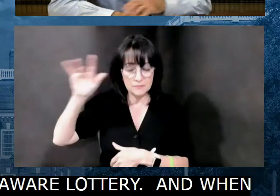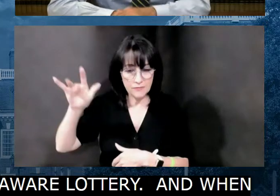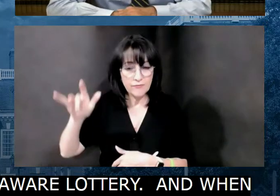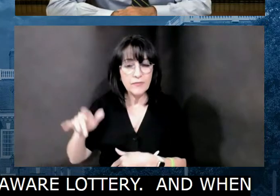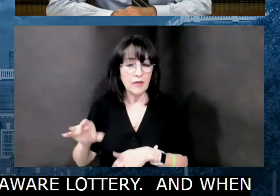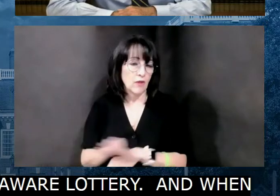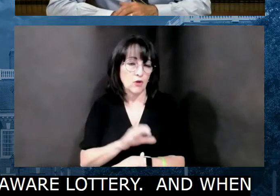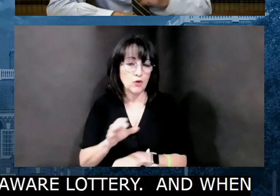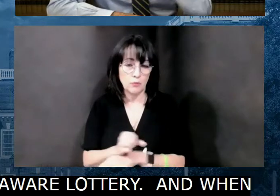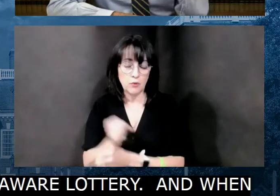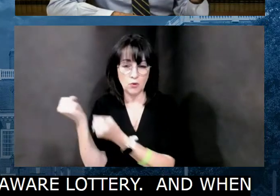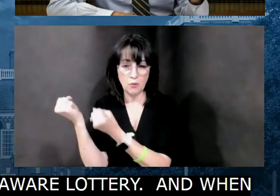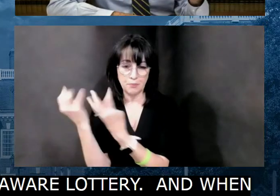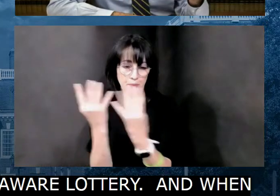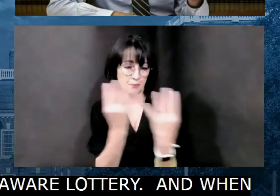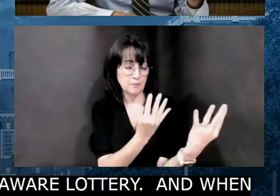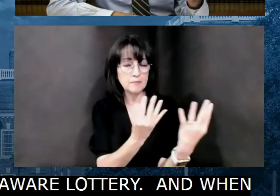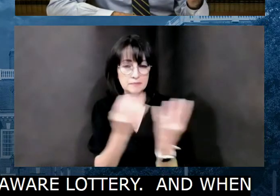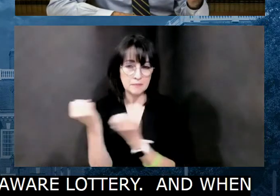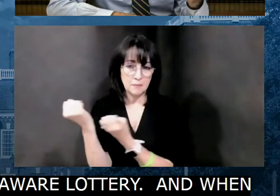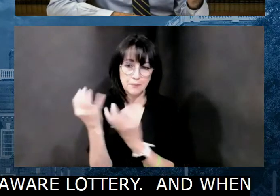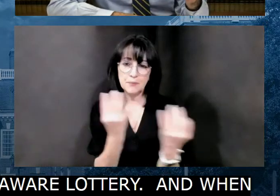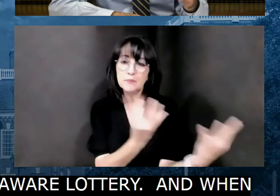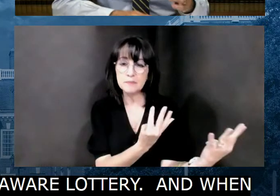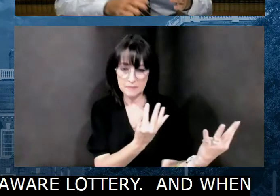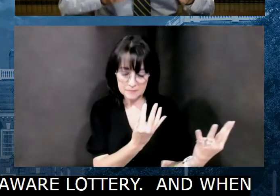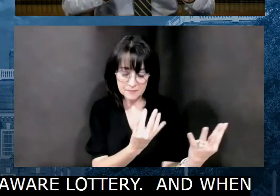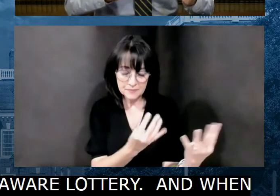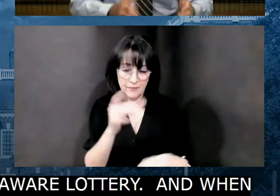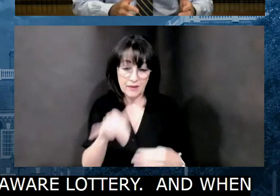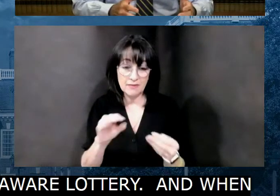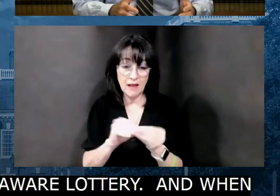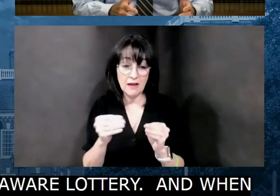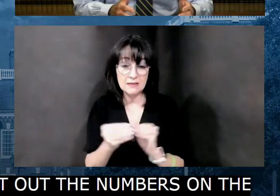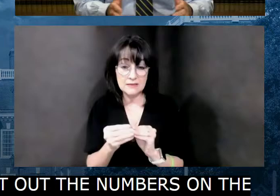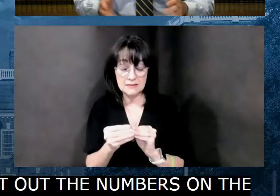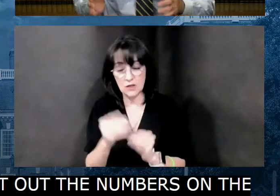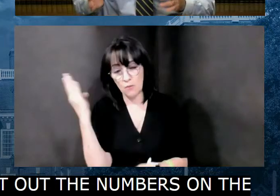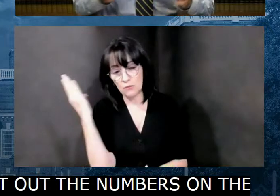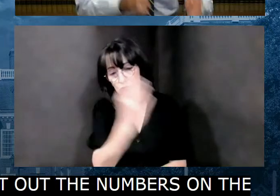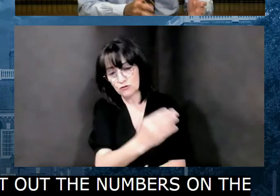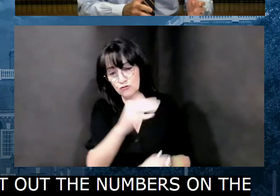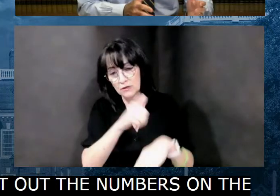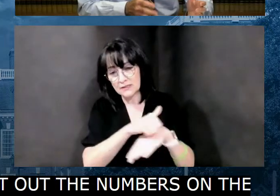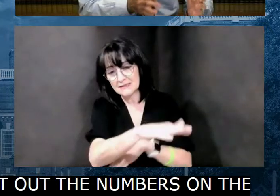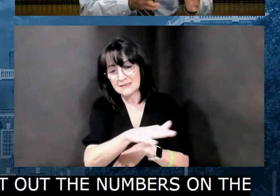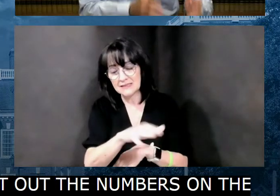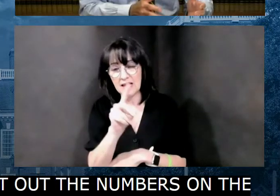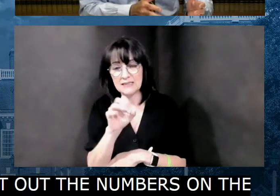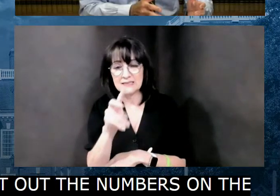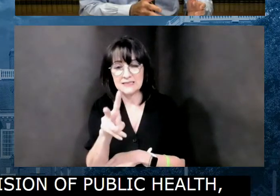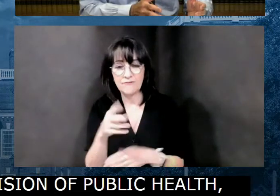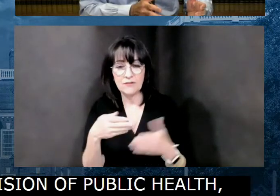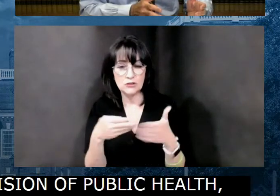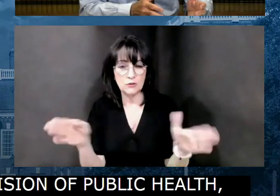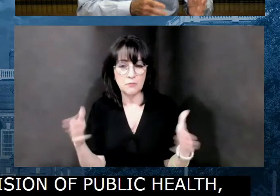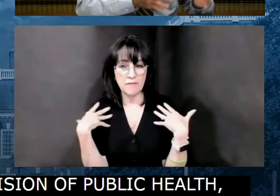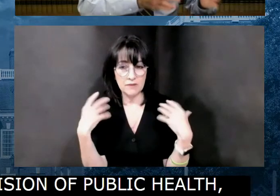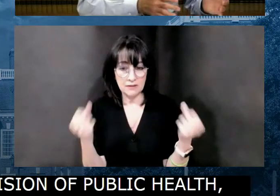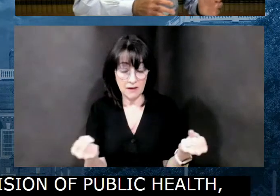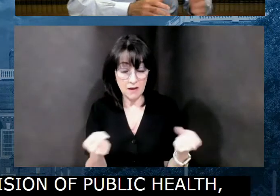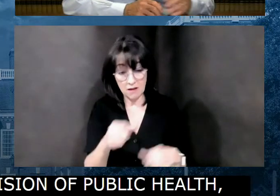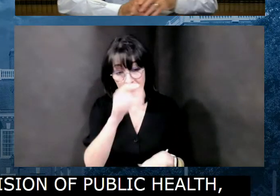numbers on the machine. They go back to the Division of Public Health, who then retraces the step, connects that